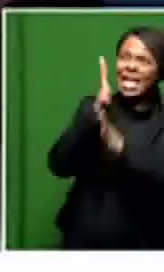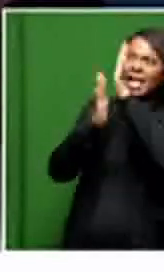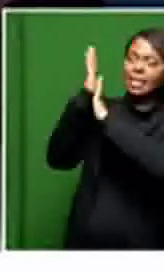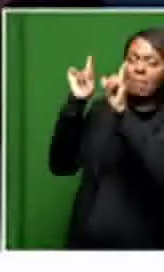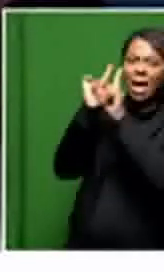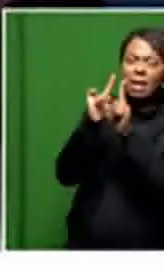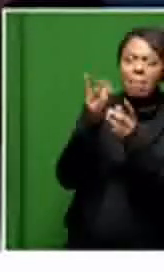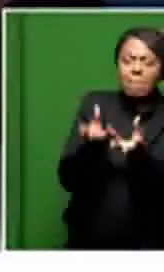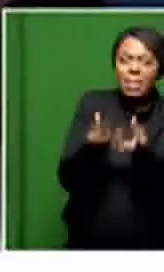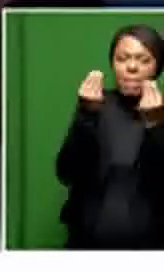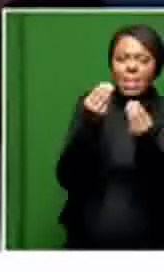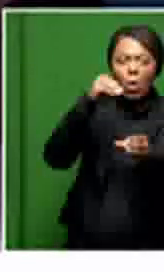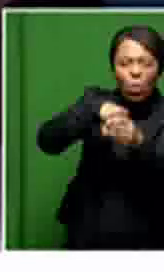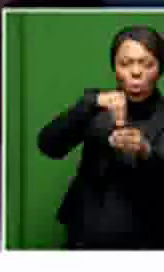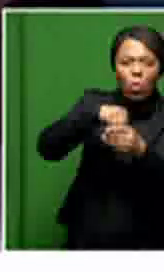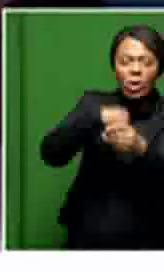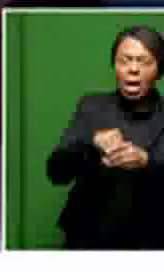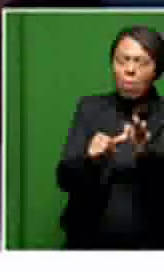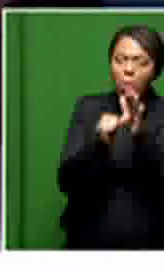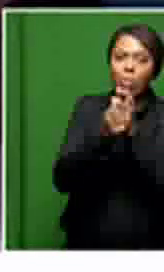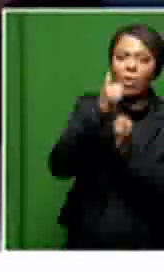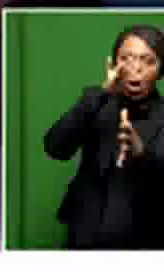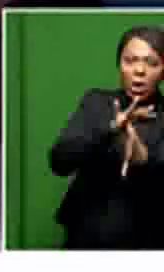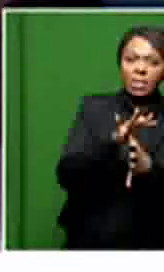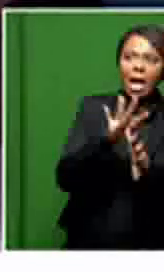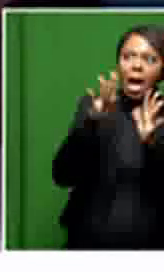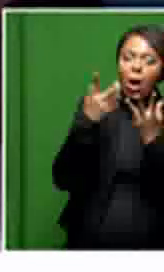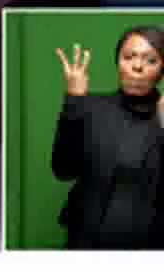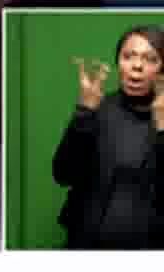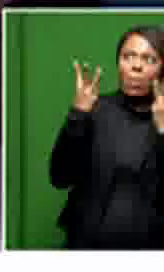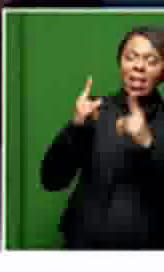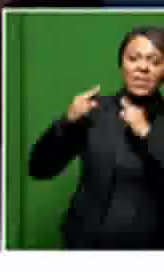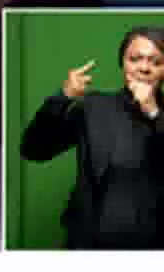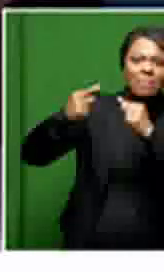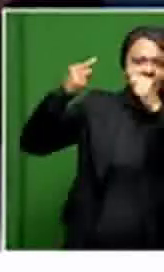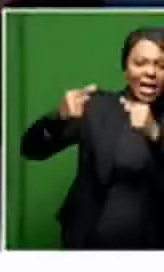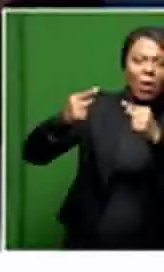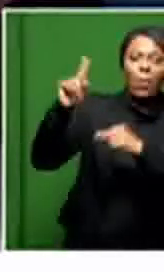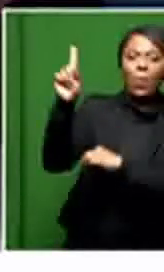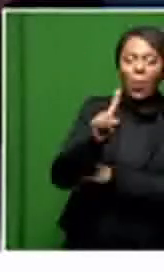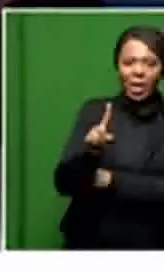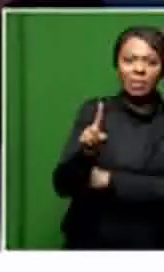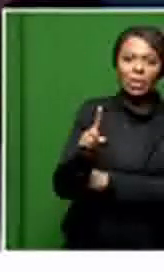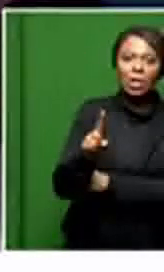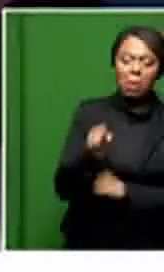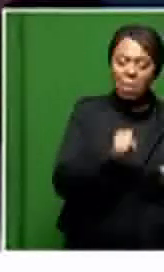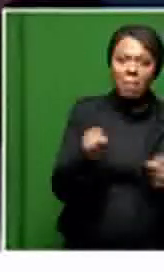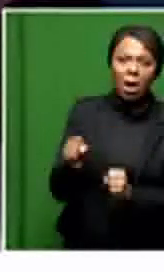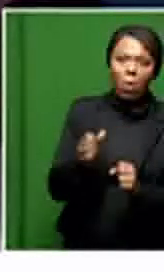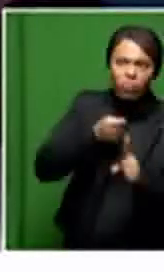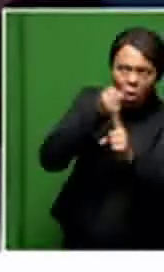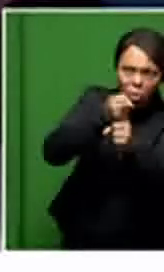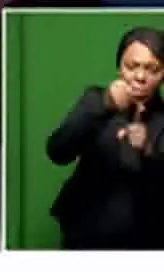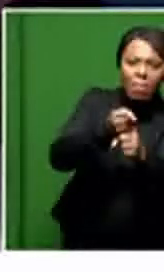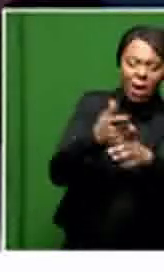cognizance of the incredible struggles that people face to keep this game alive. But the imaginations, black people